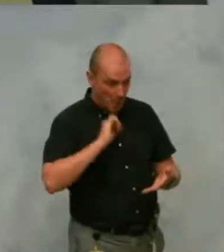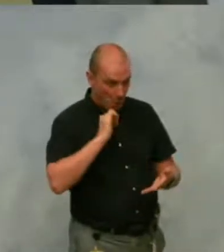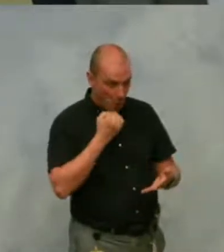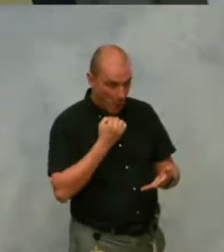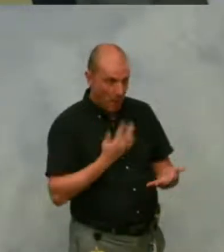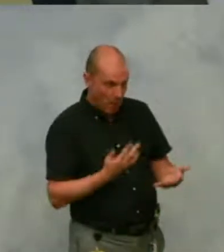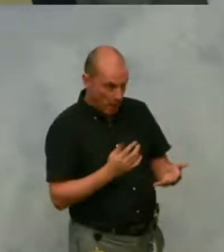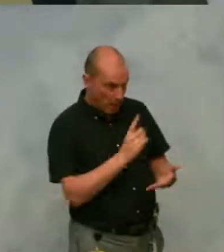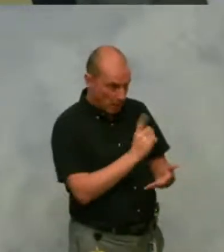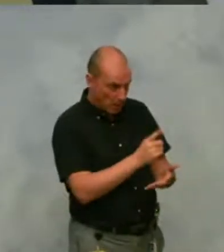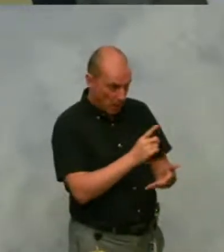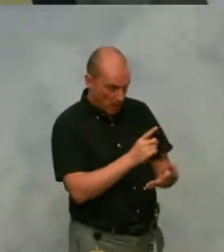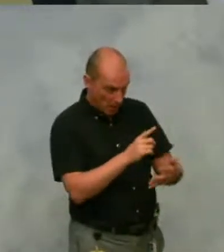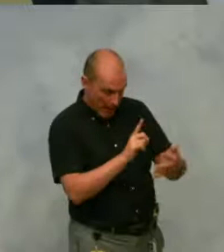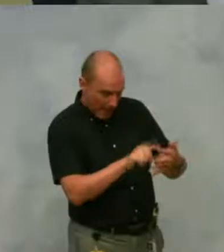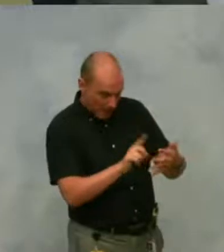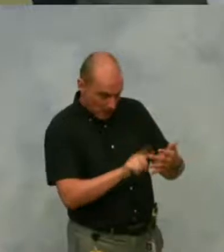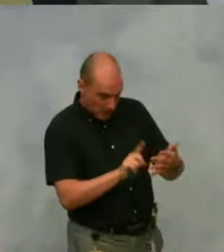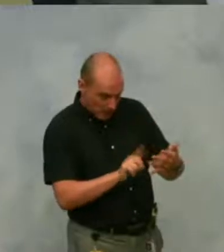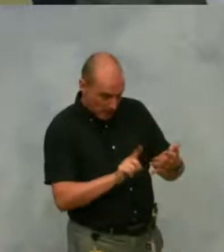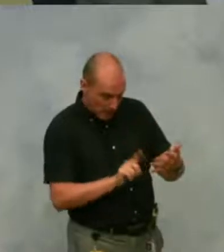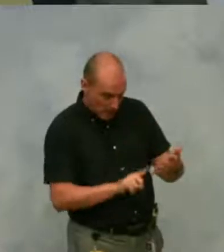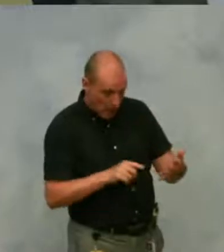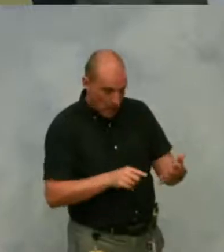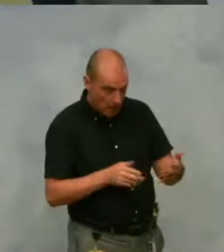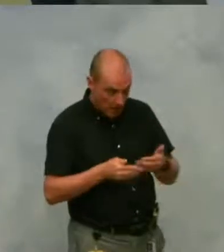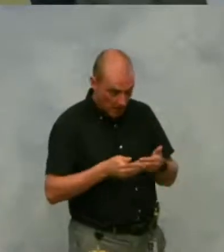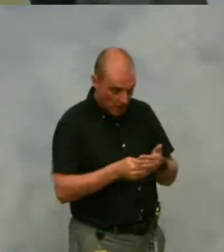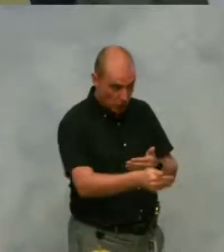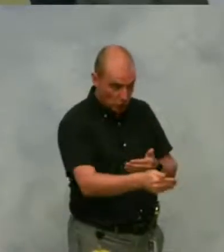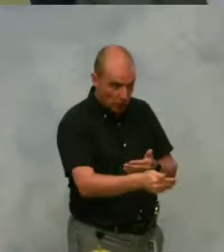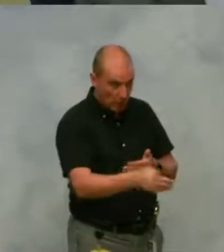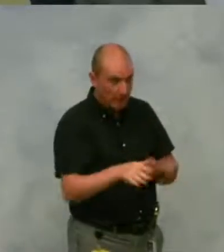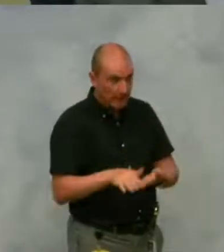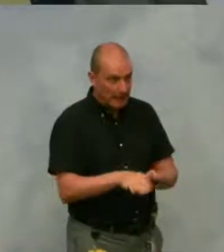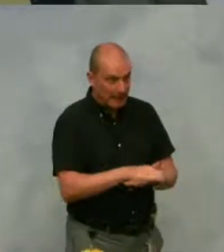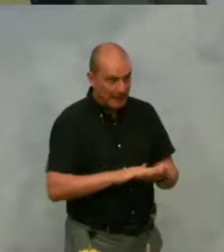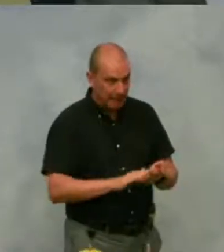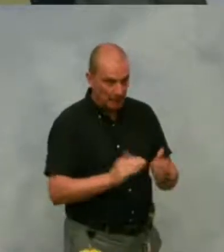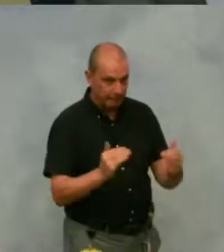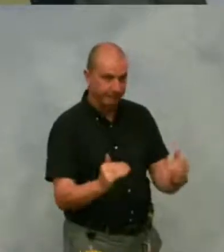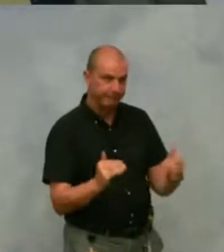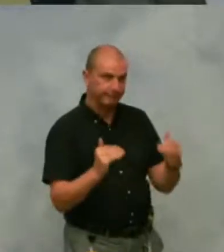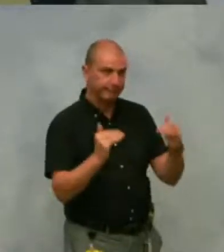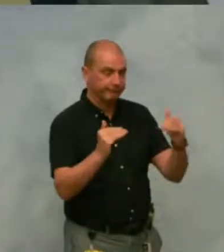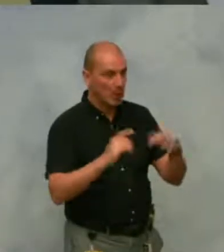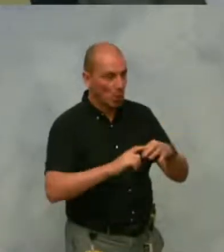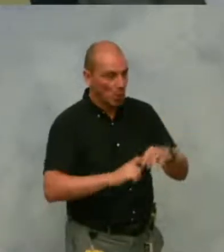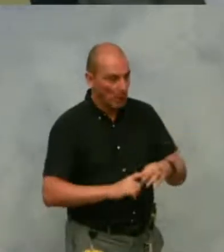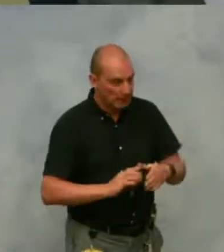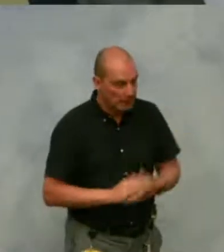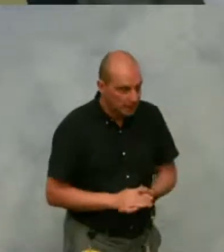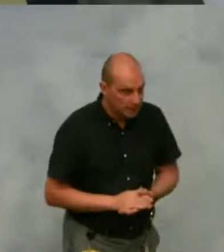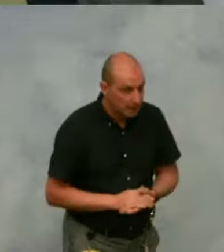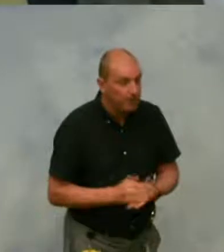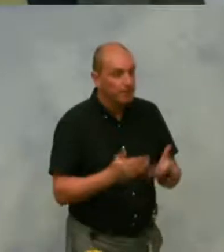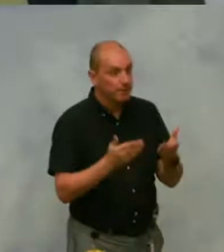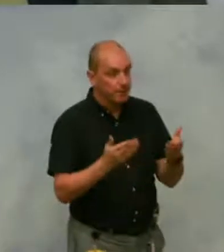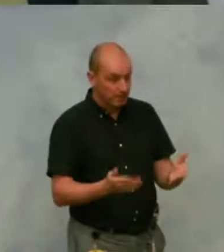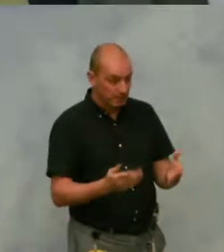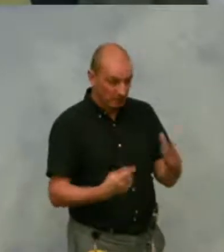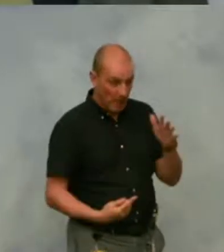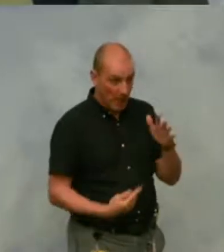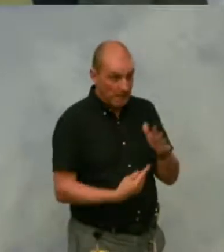plan to go through in the coming year to maintain assets to the required state. A key feature of this is